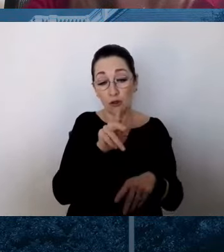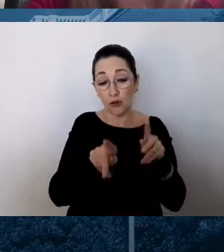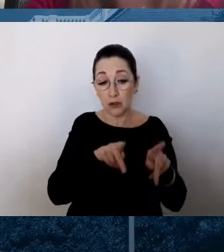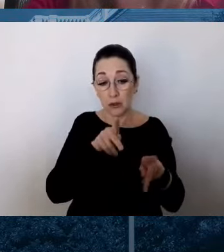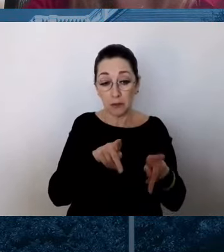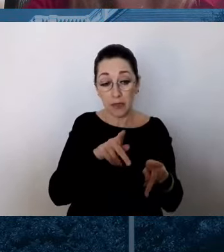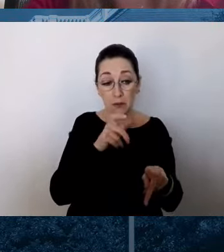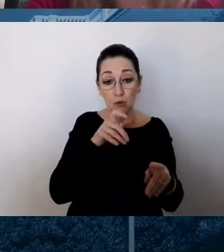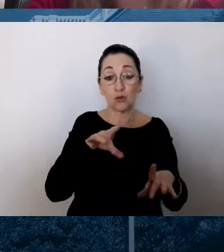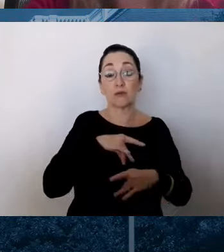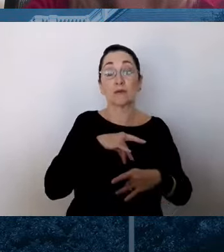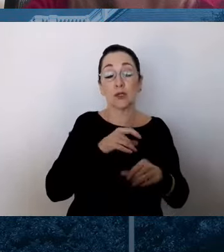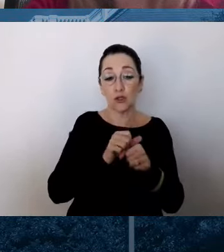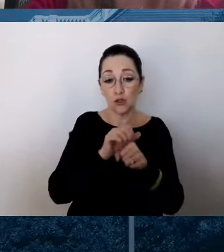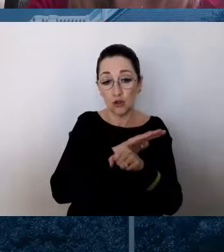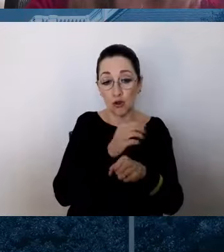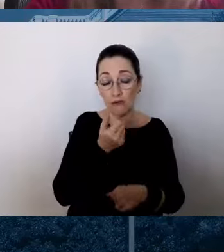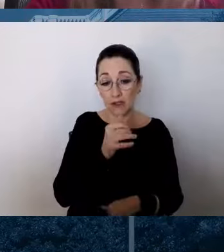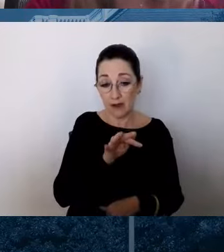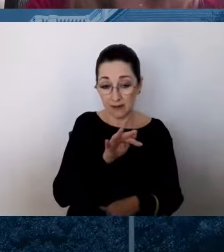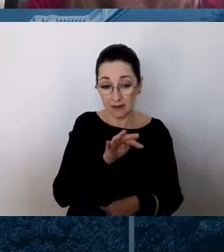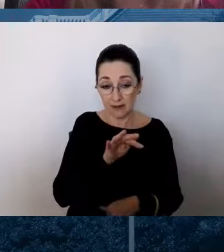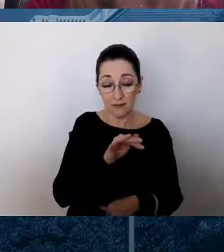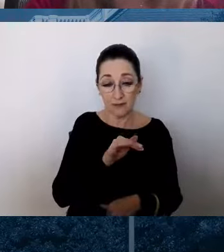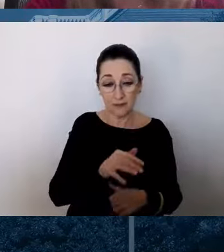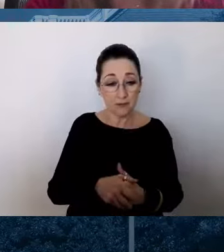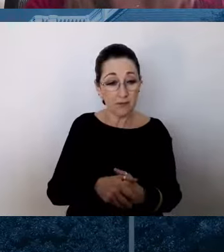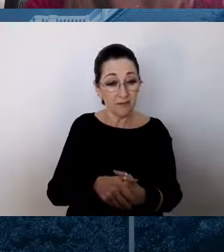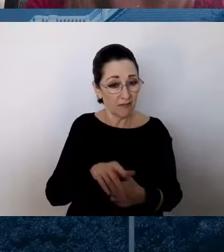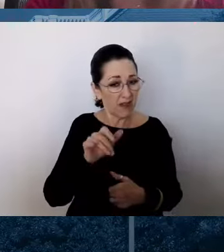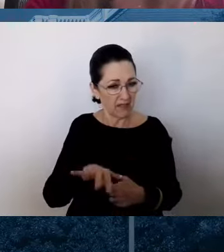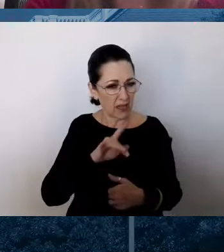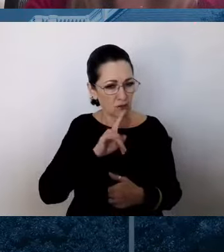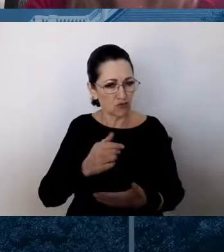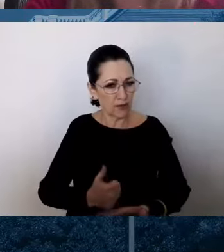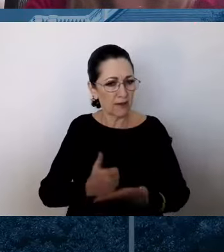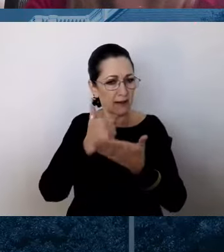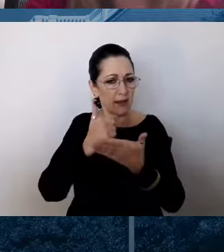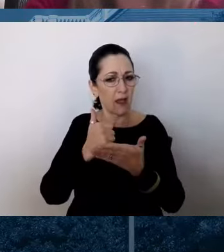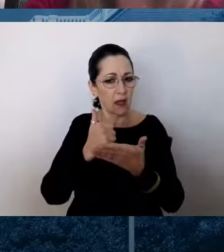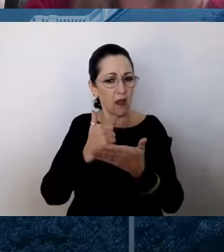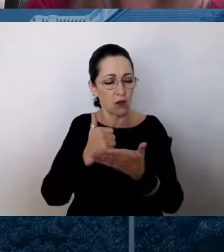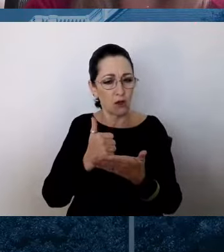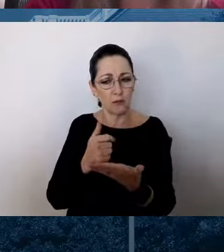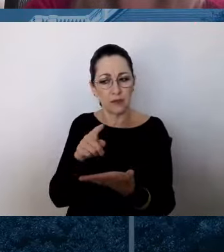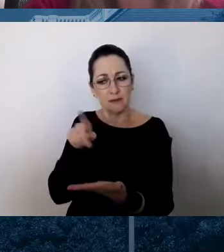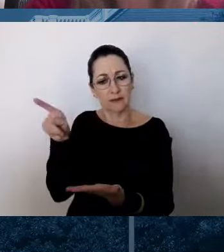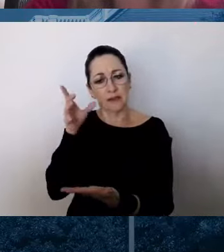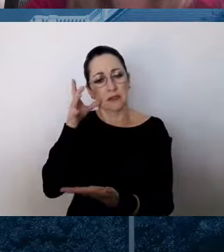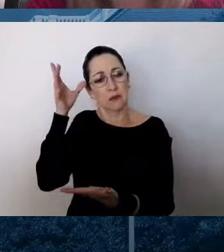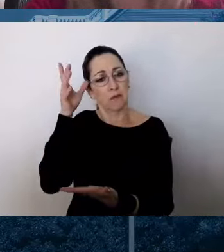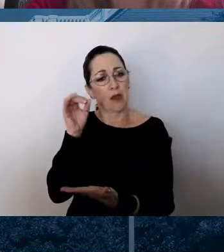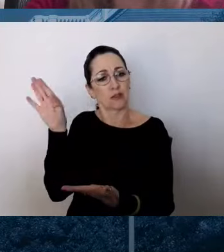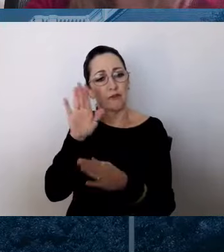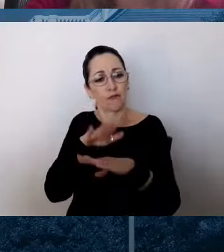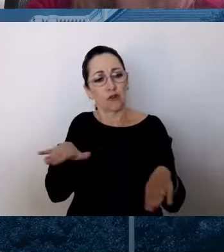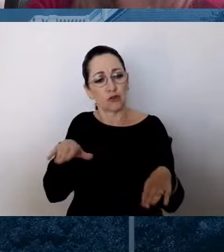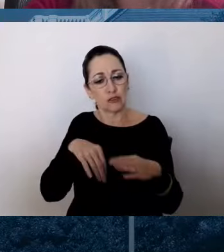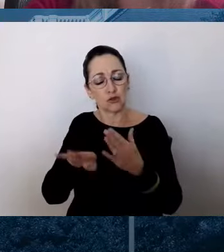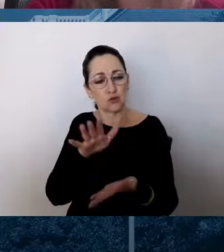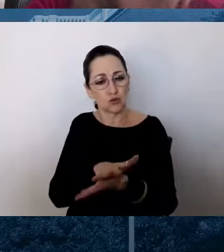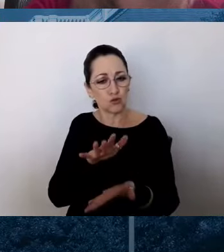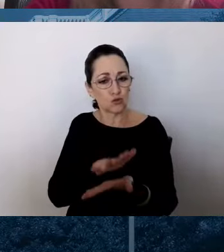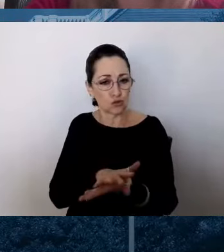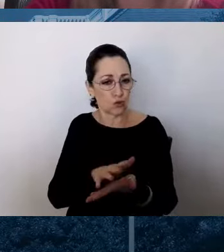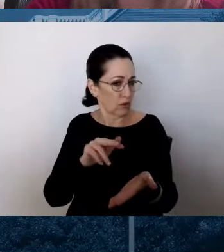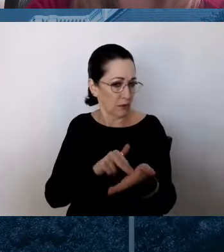tests positive for COVID-19. And that's a real help to parents, kids, and schools. It minimizes disruption to